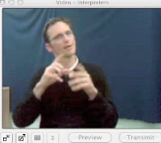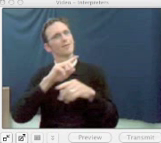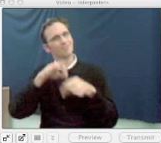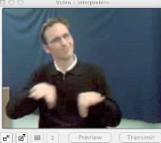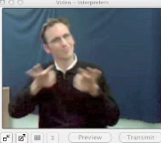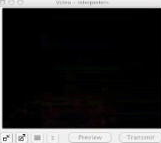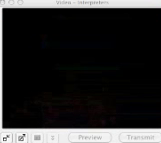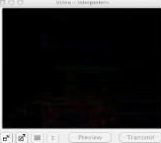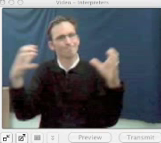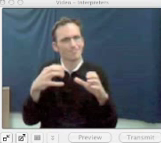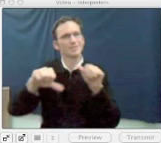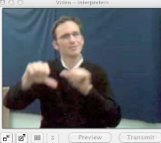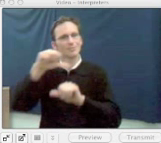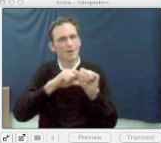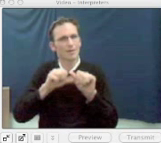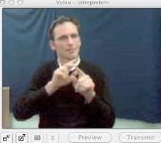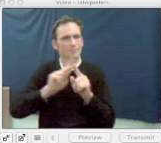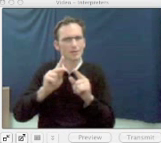with others for the purposes